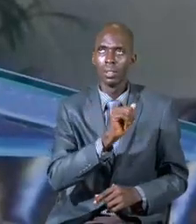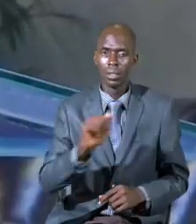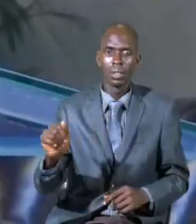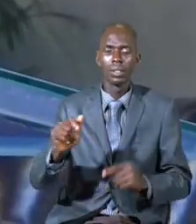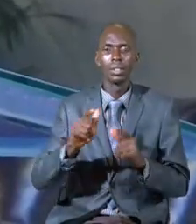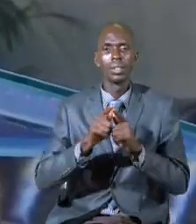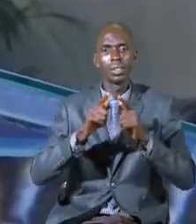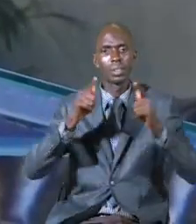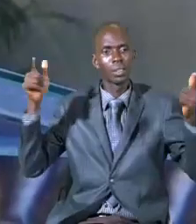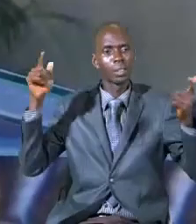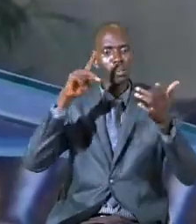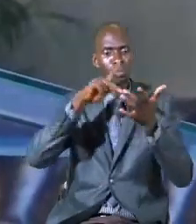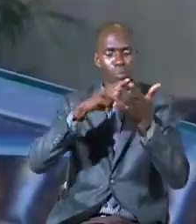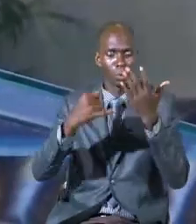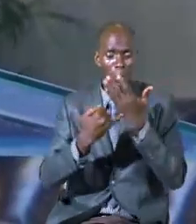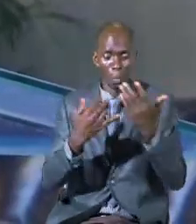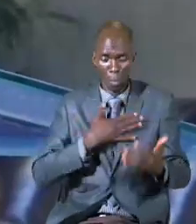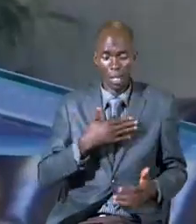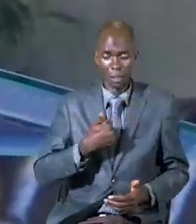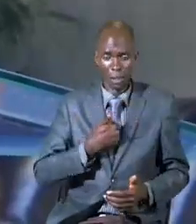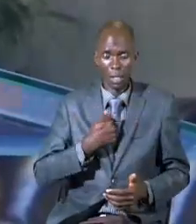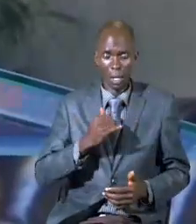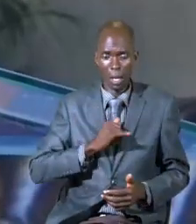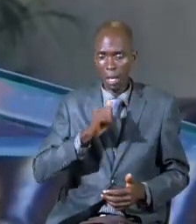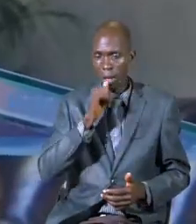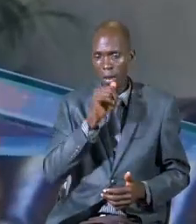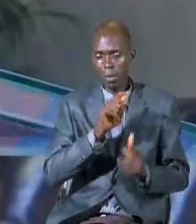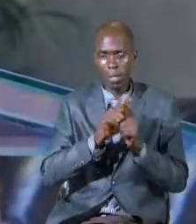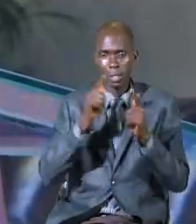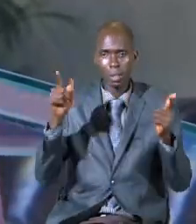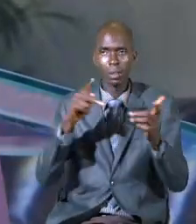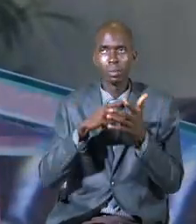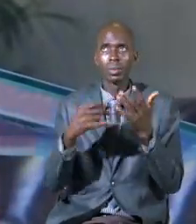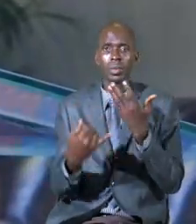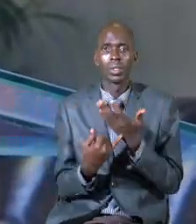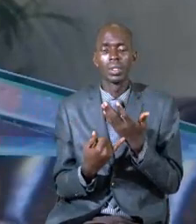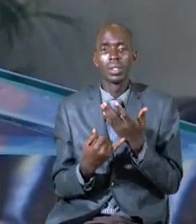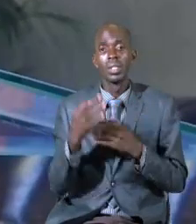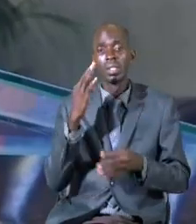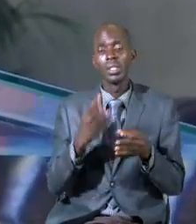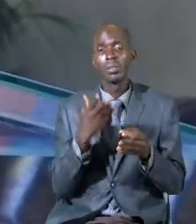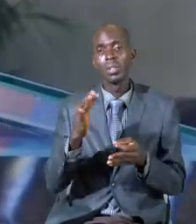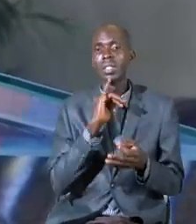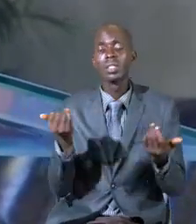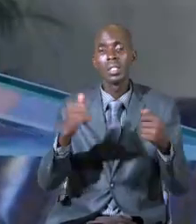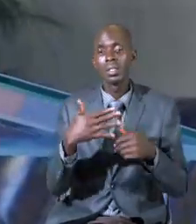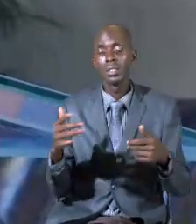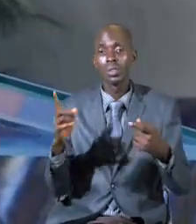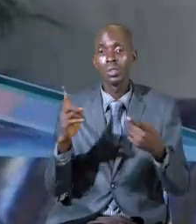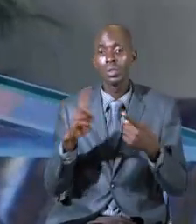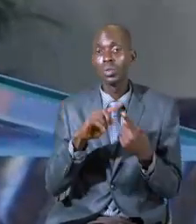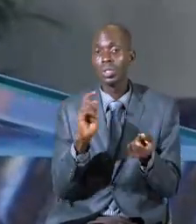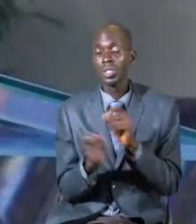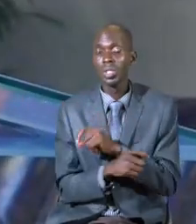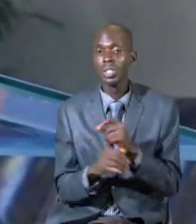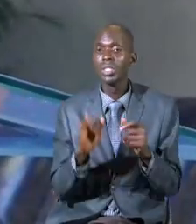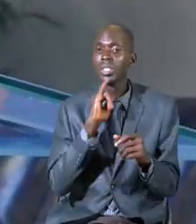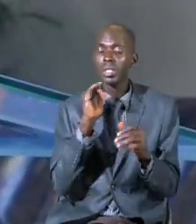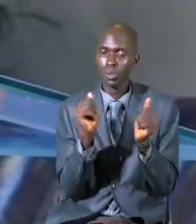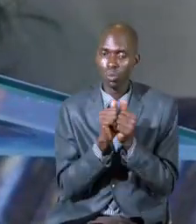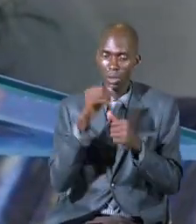great project. If there is anything to change, it's within me, so that I can comply with